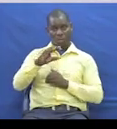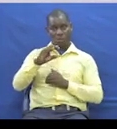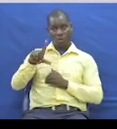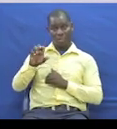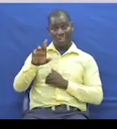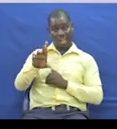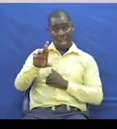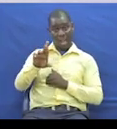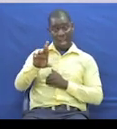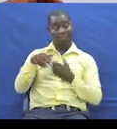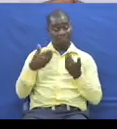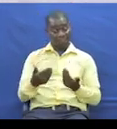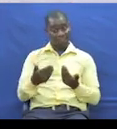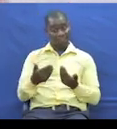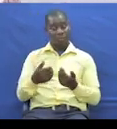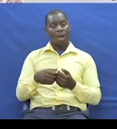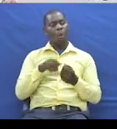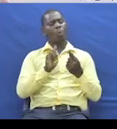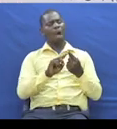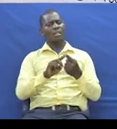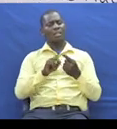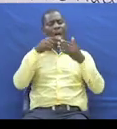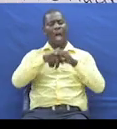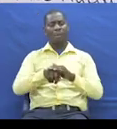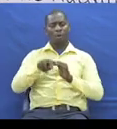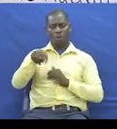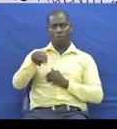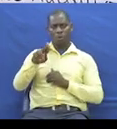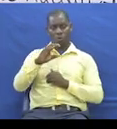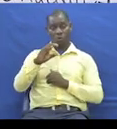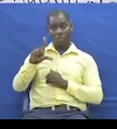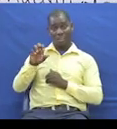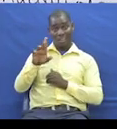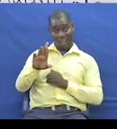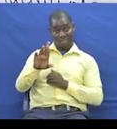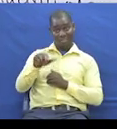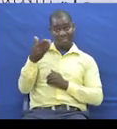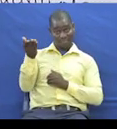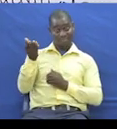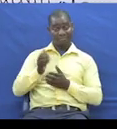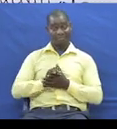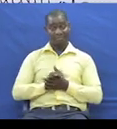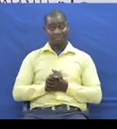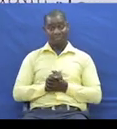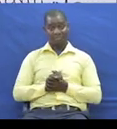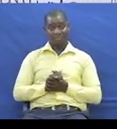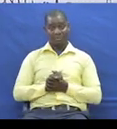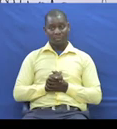as nucleons. So it is one among of the nucleons. So we say it's a nucleons. Nucleons